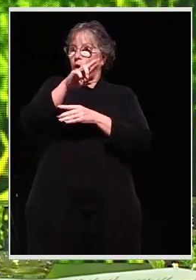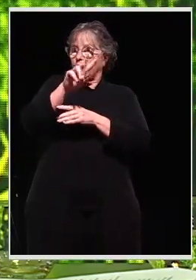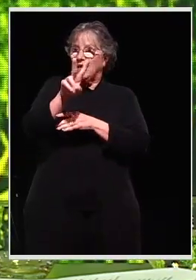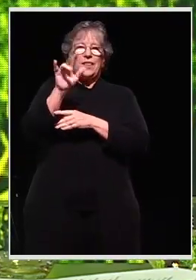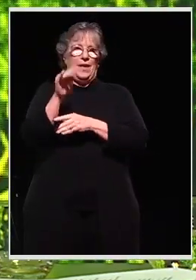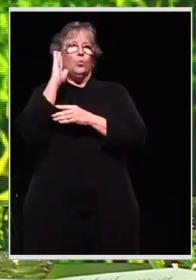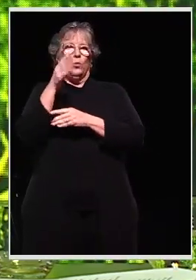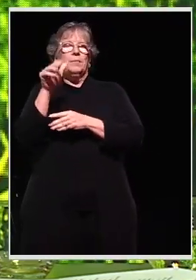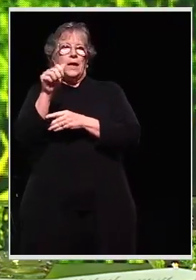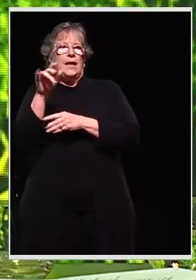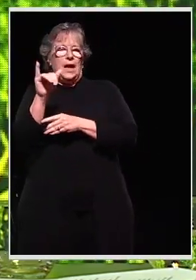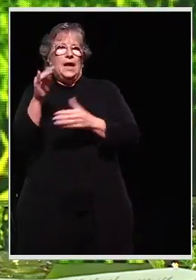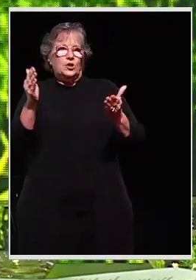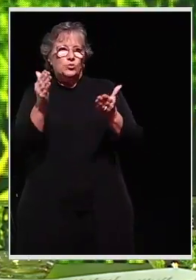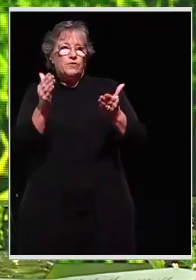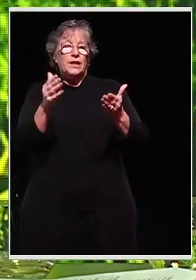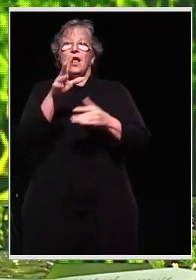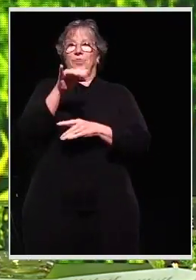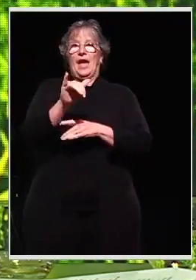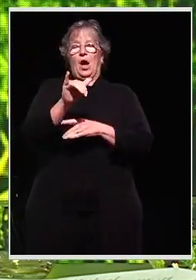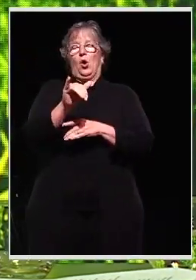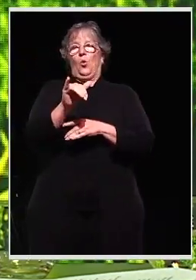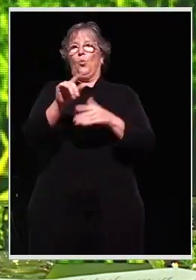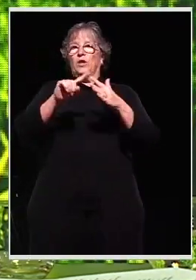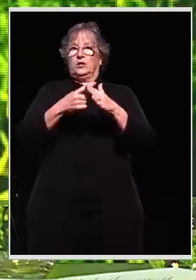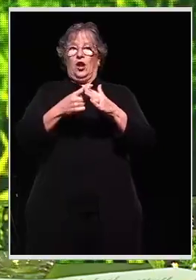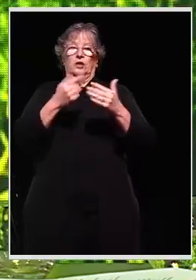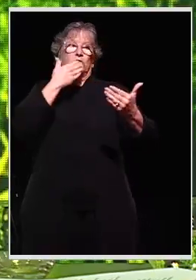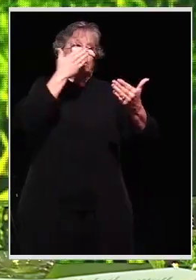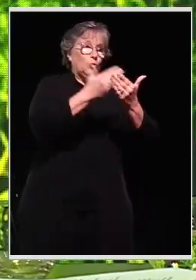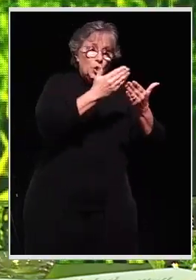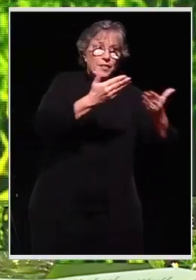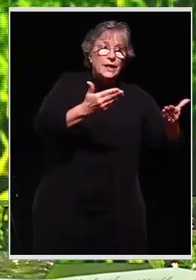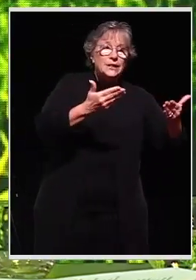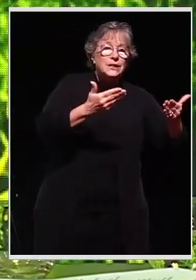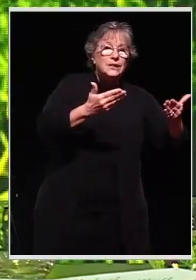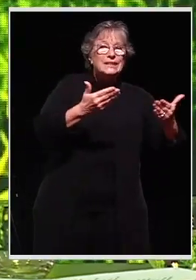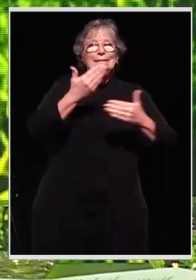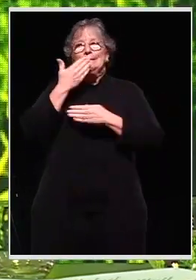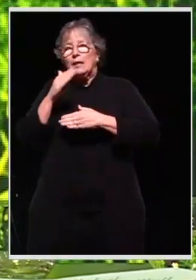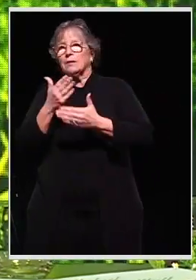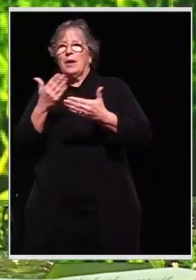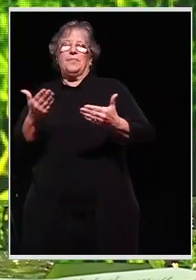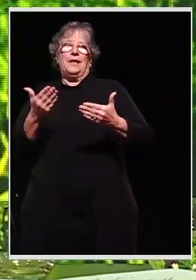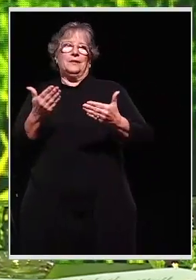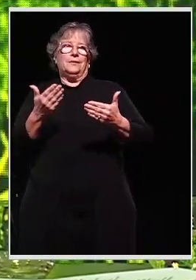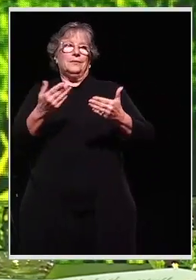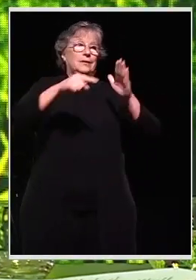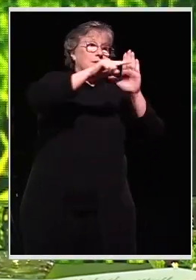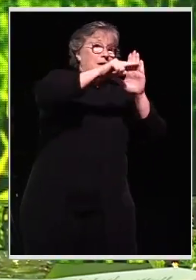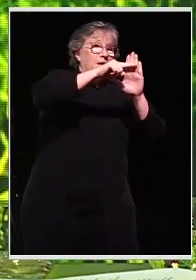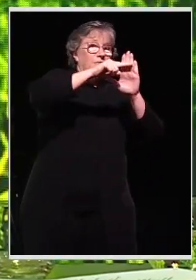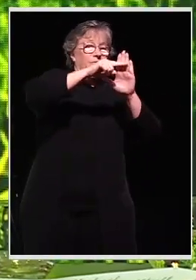So AI is going to bring about a lot of upside, and it's going to bring some downside. So I don't think we should be full